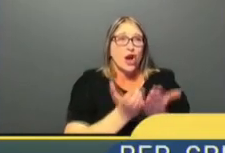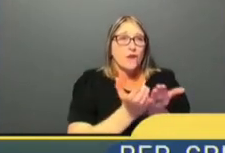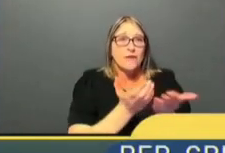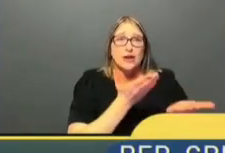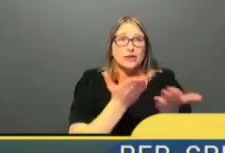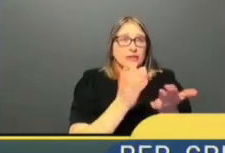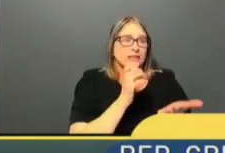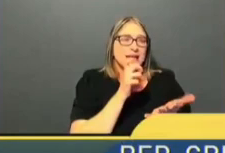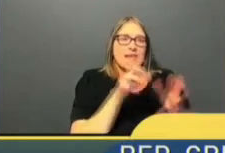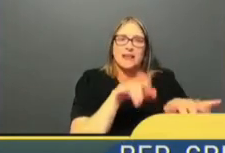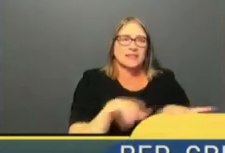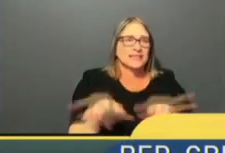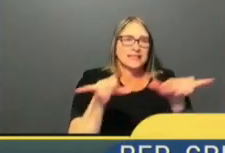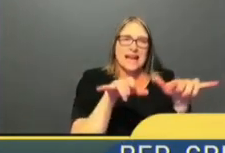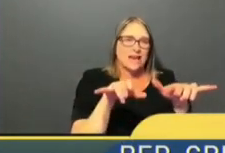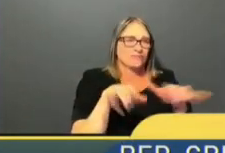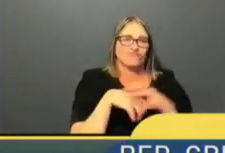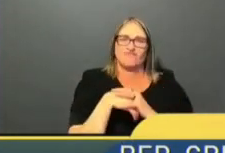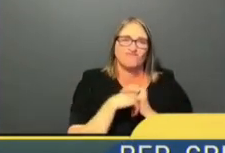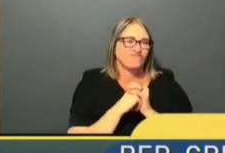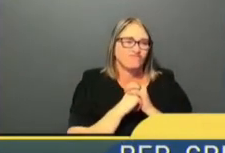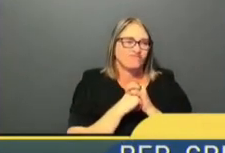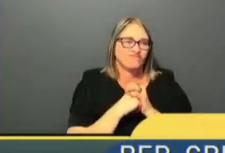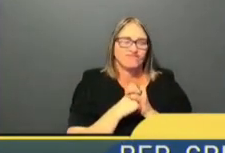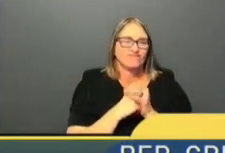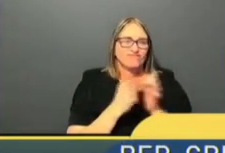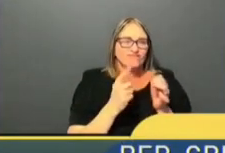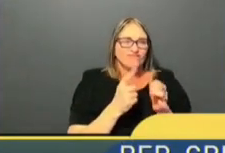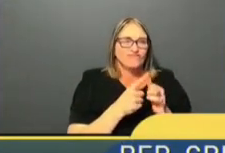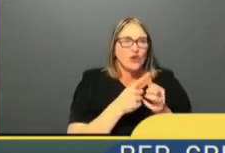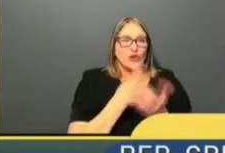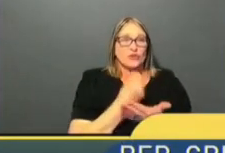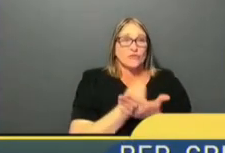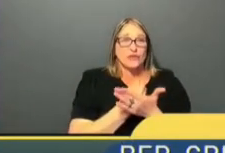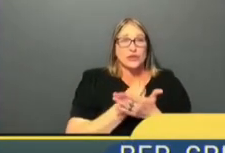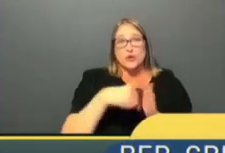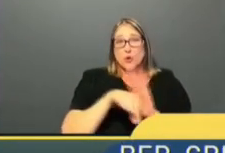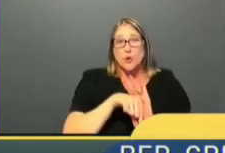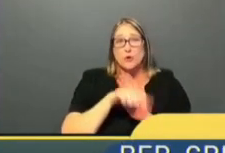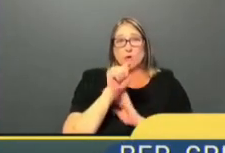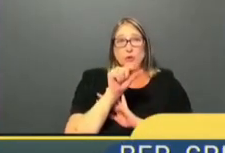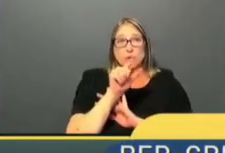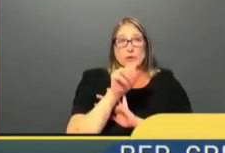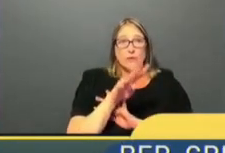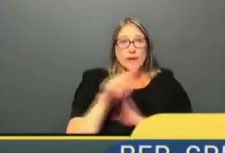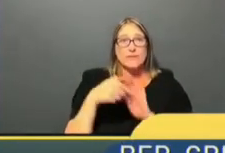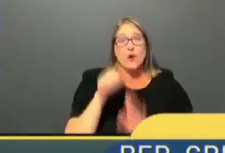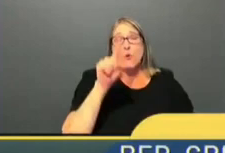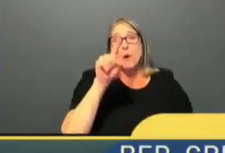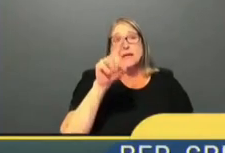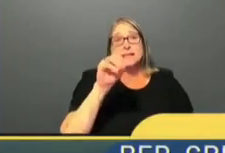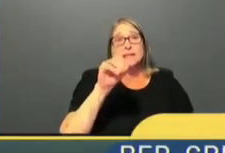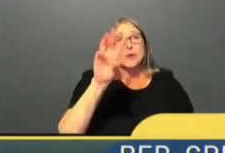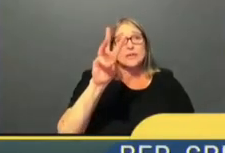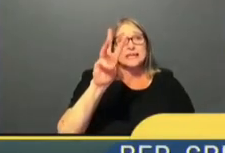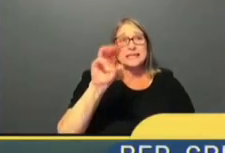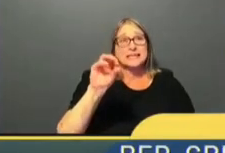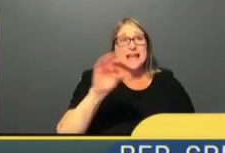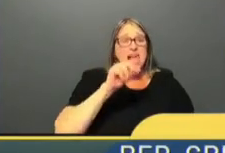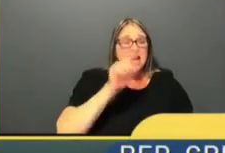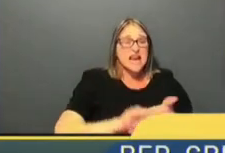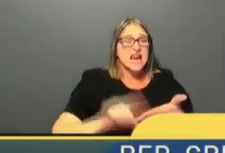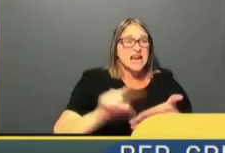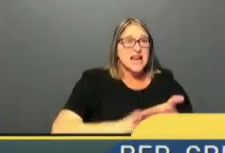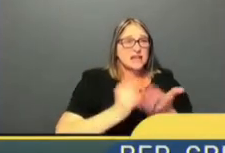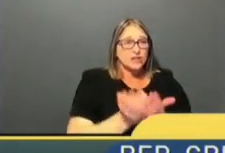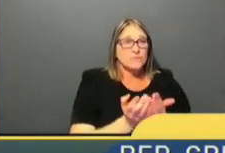that standard. In the first fiscal quarter of 2024, we already have 1,069 canceled sailings. Every